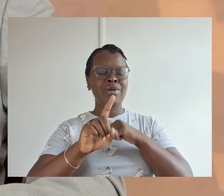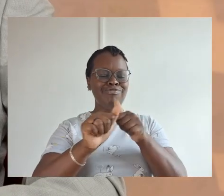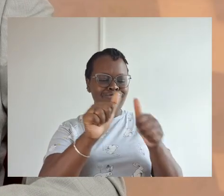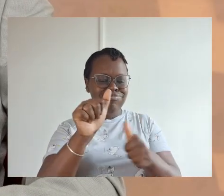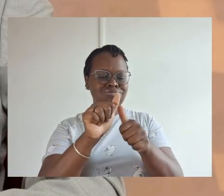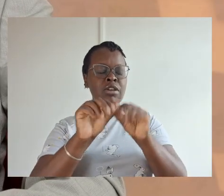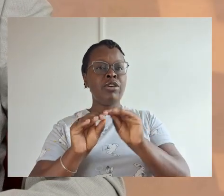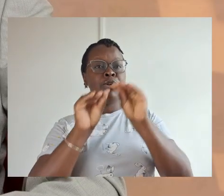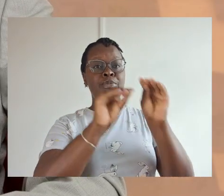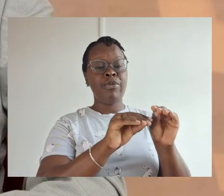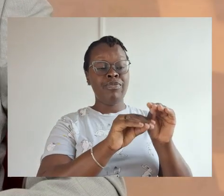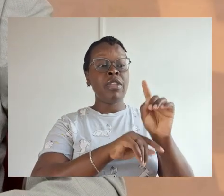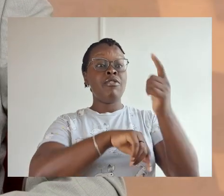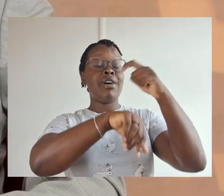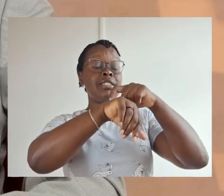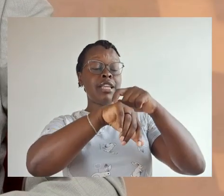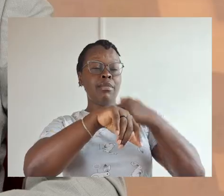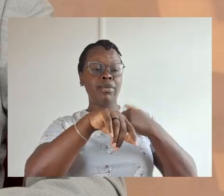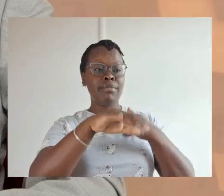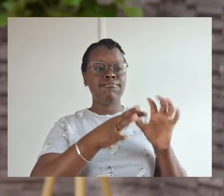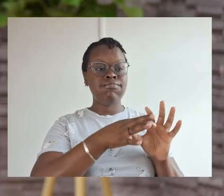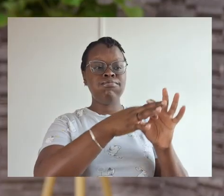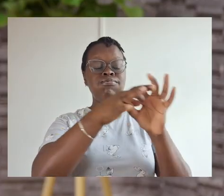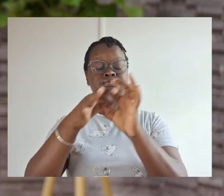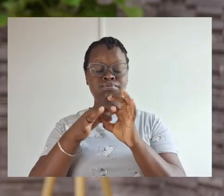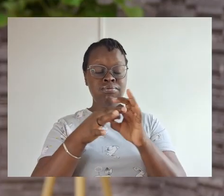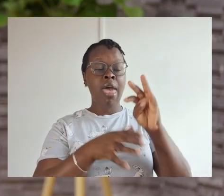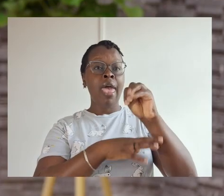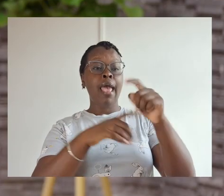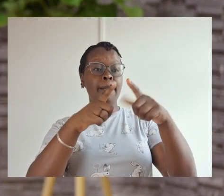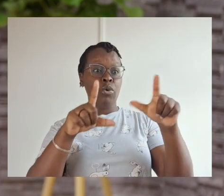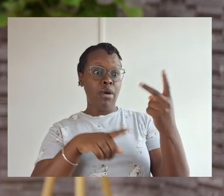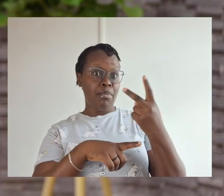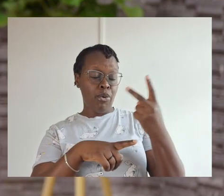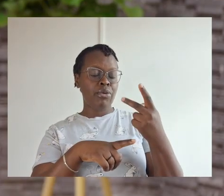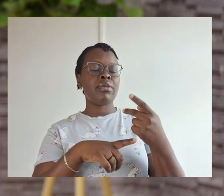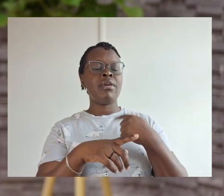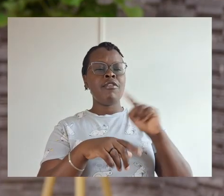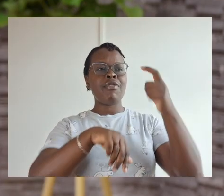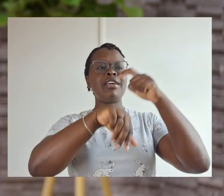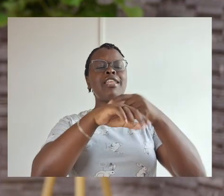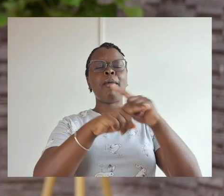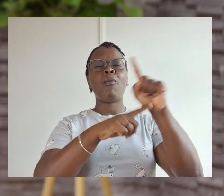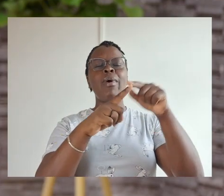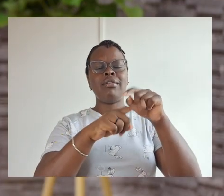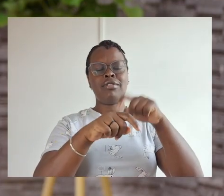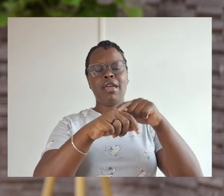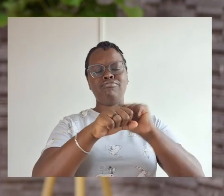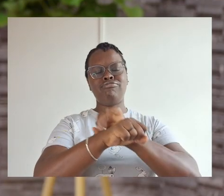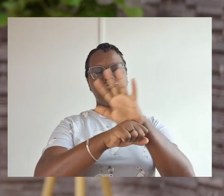digitalizing. The first time we collaborated with M-Lugha, Abdinoor's organization, was during